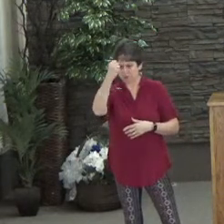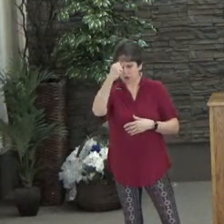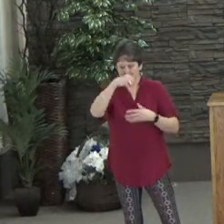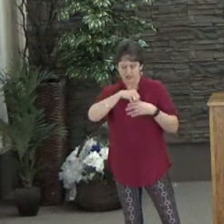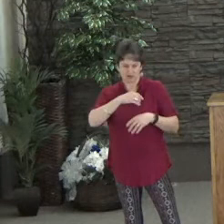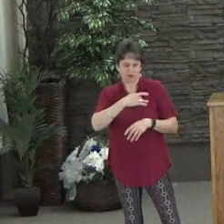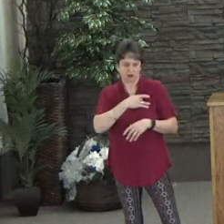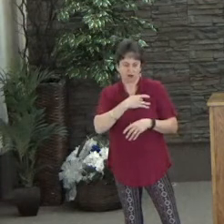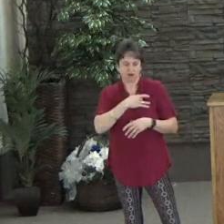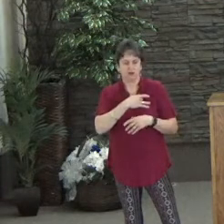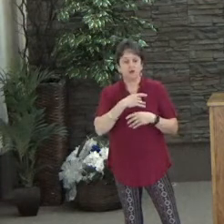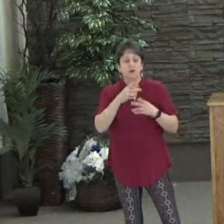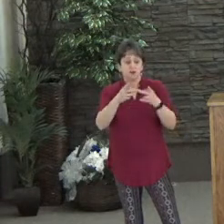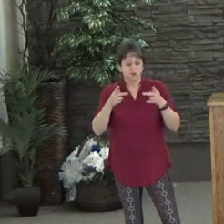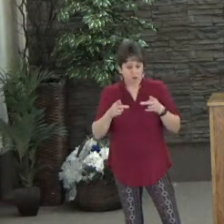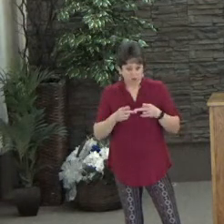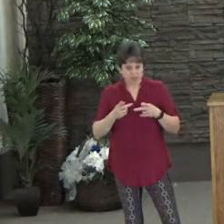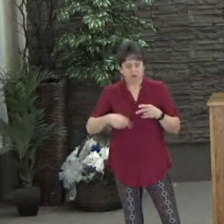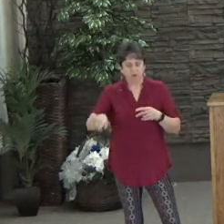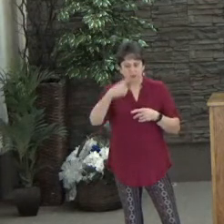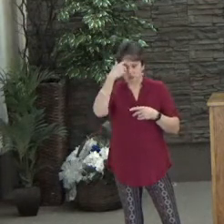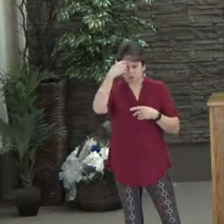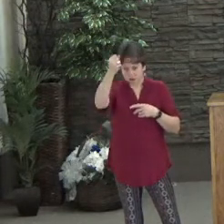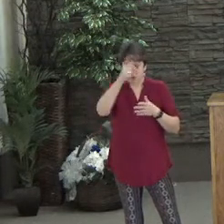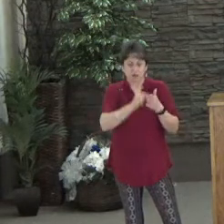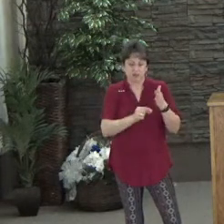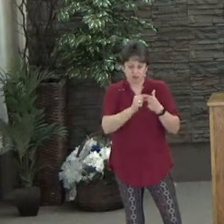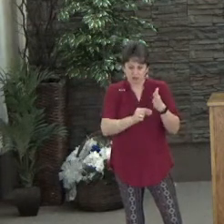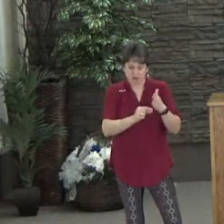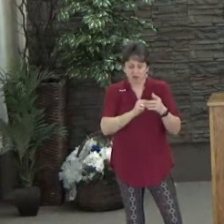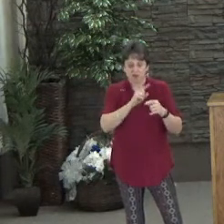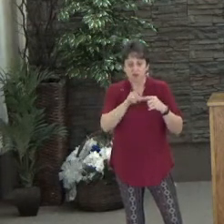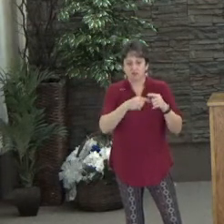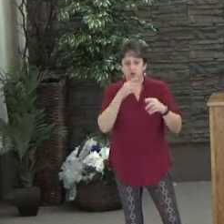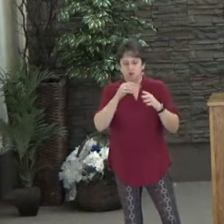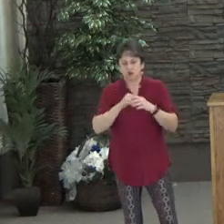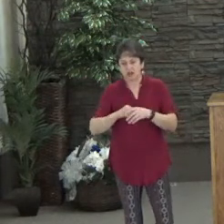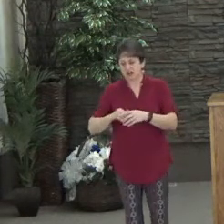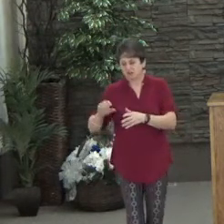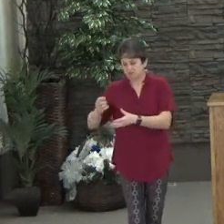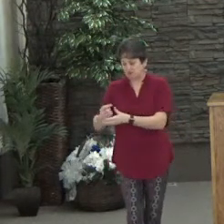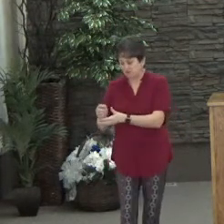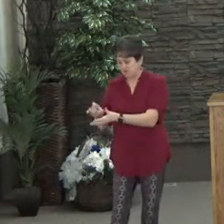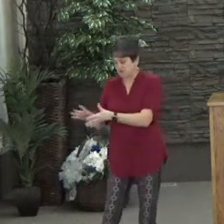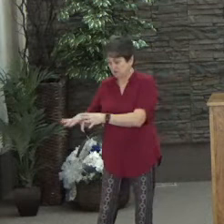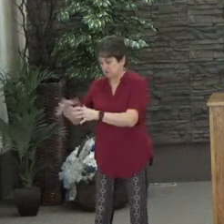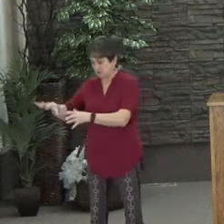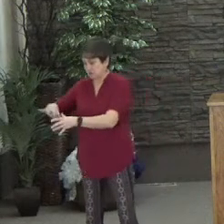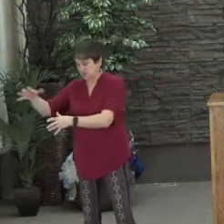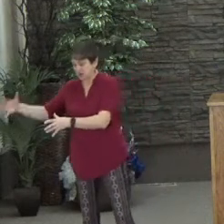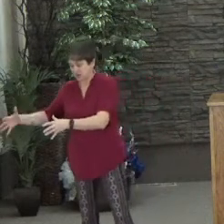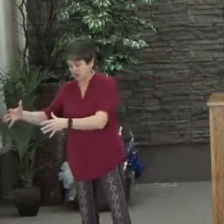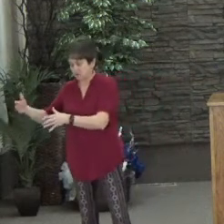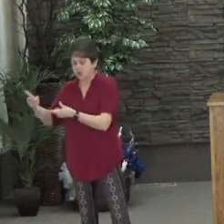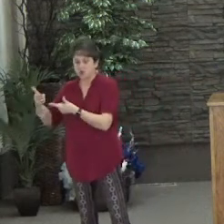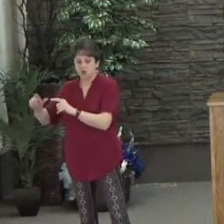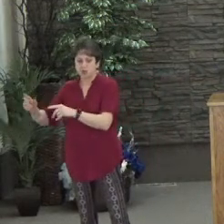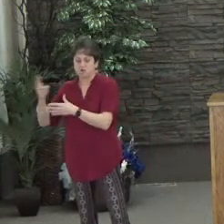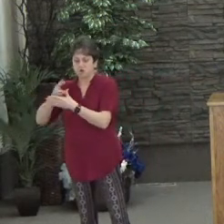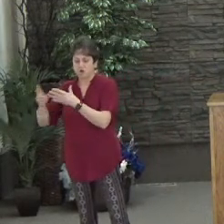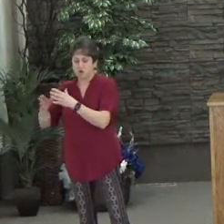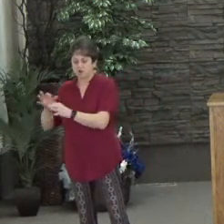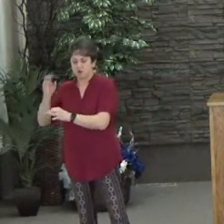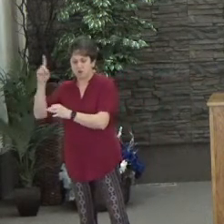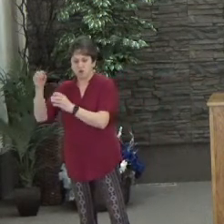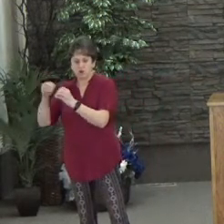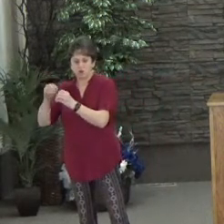us to memorize Scripture. Because when we're in the dump, you just give the Holy Spirit one more